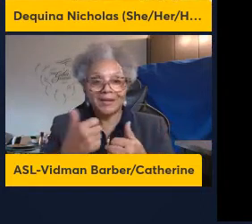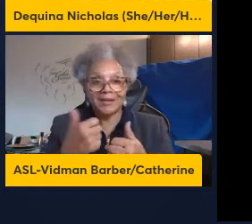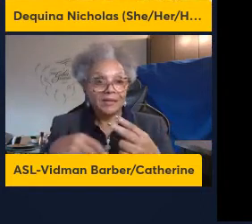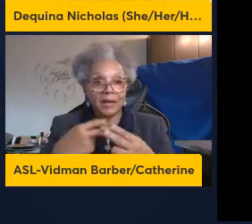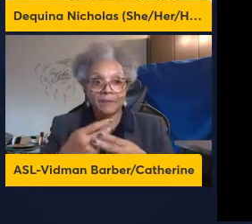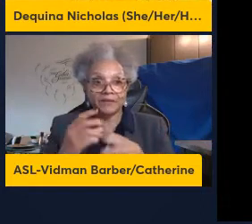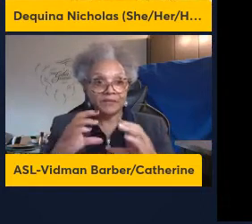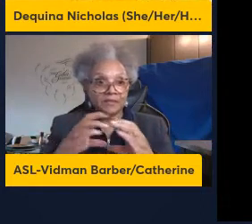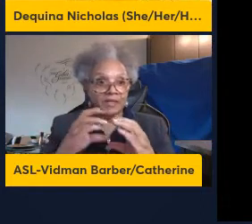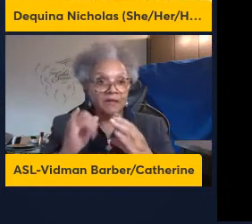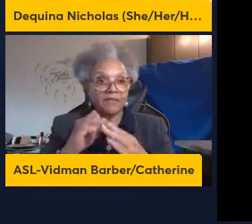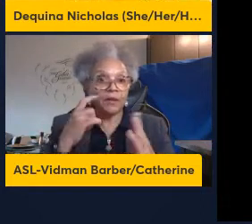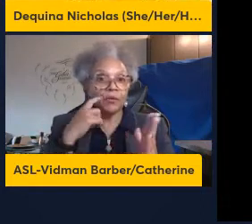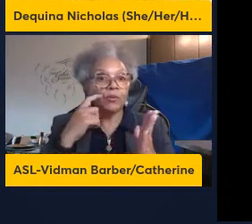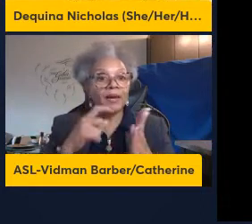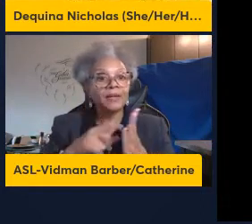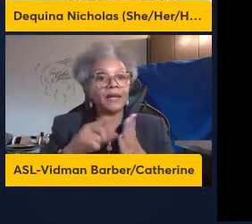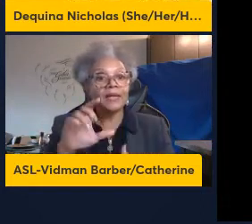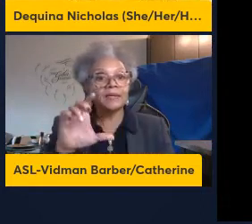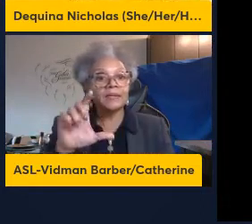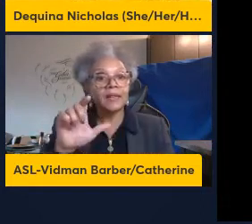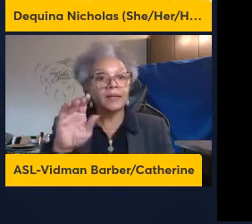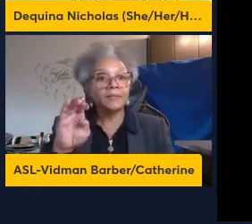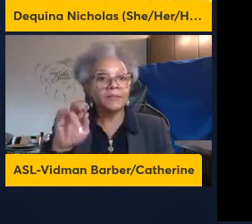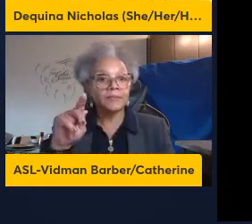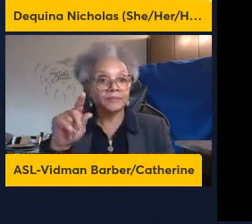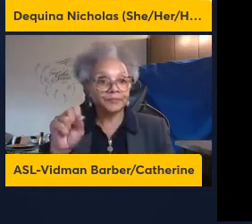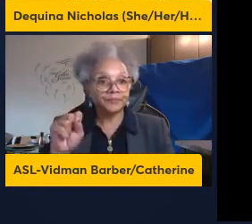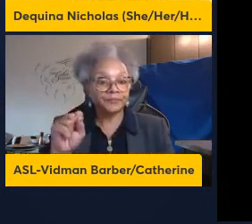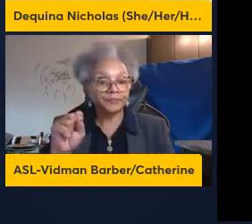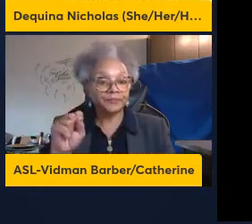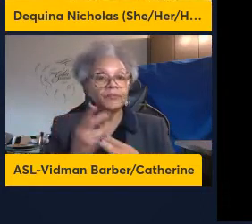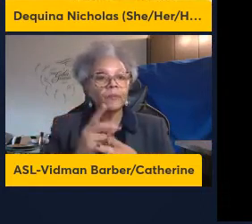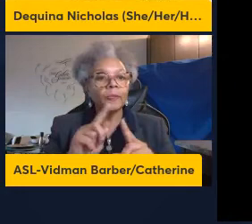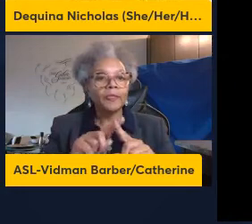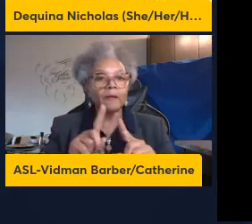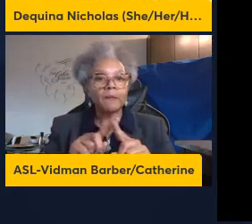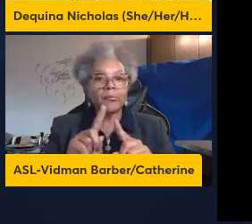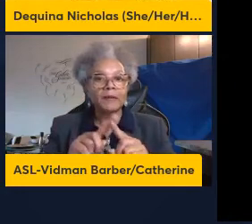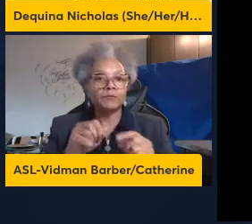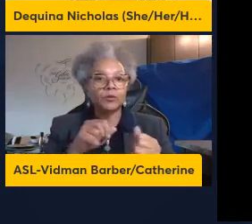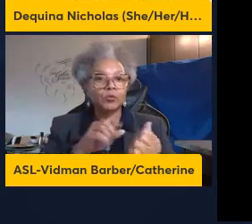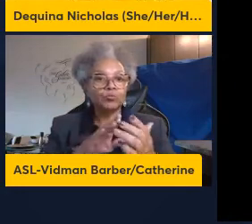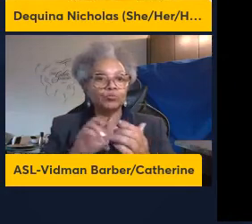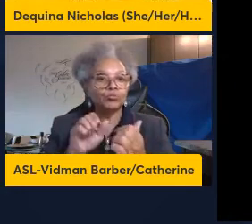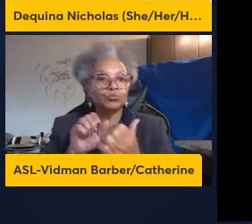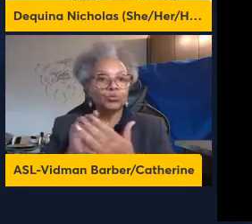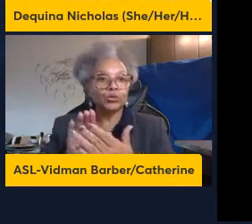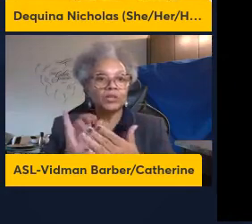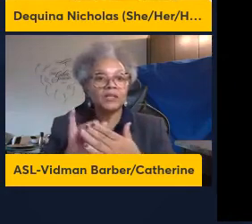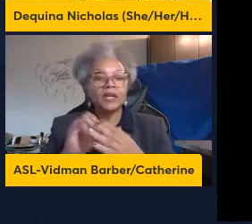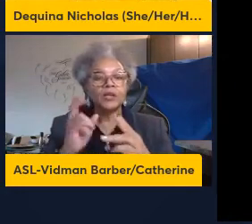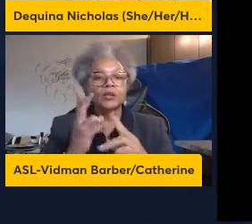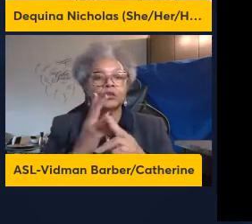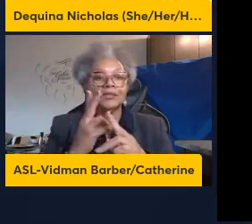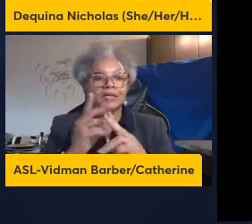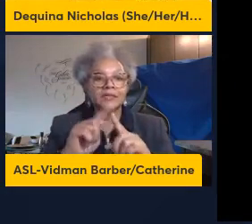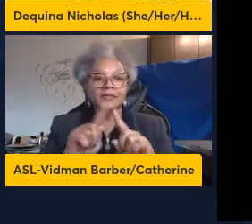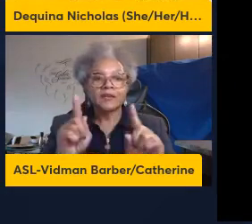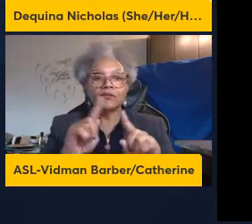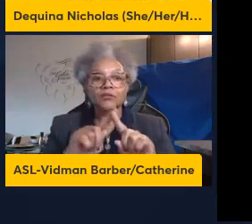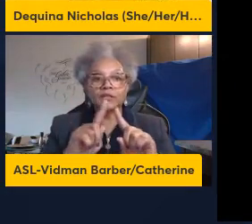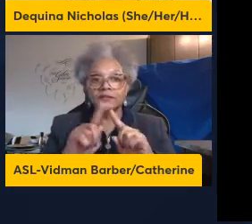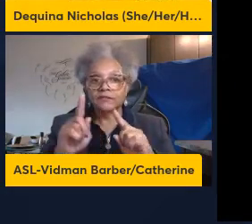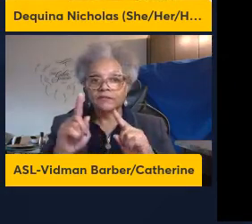directly recognizing these lipids. So in using all of these really cool approaches that are basically utilizing several different fields of science